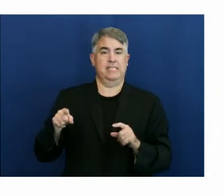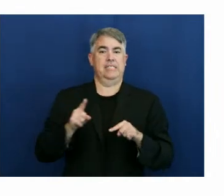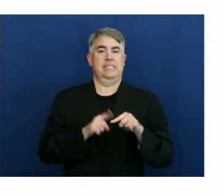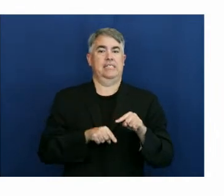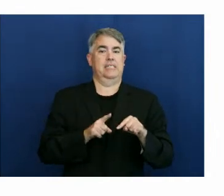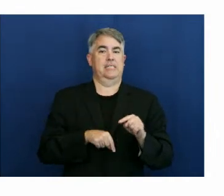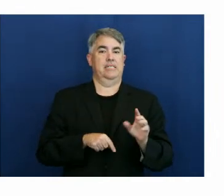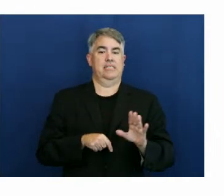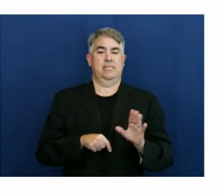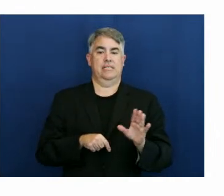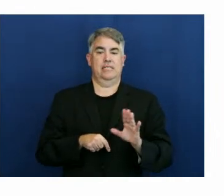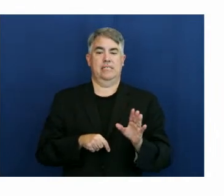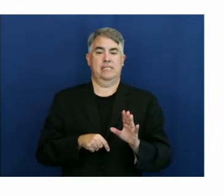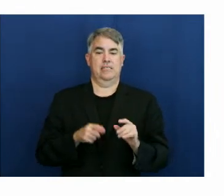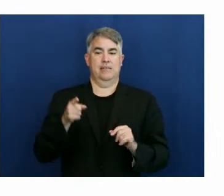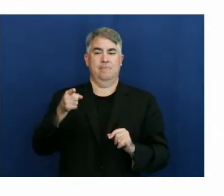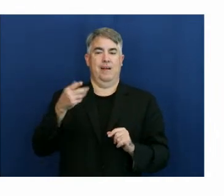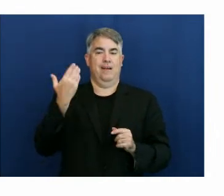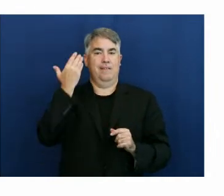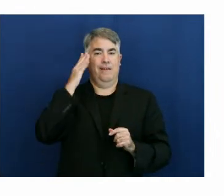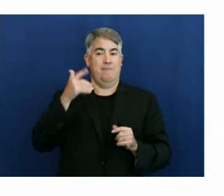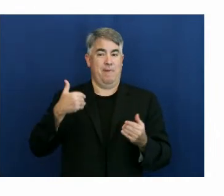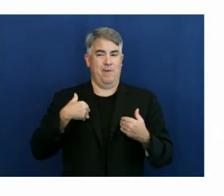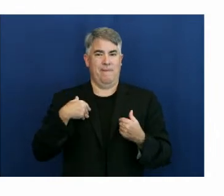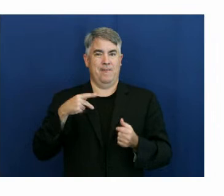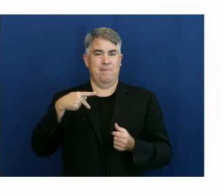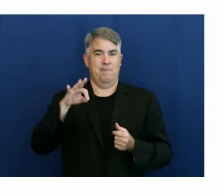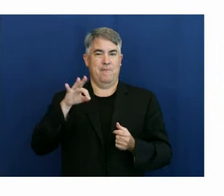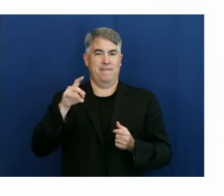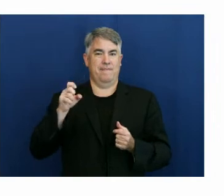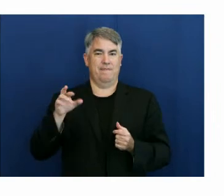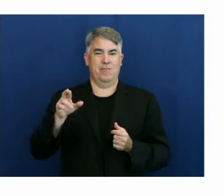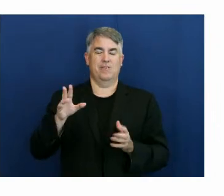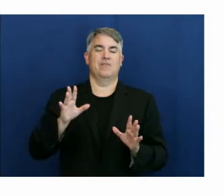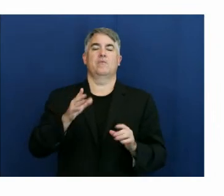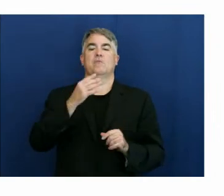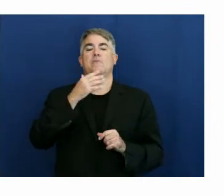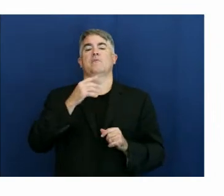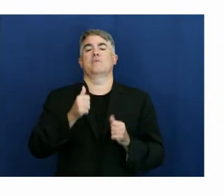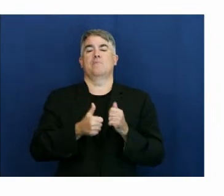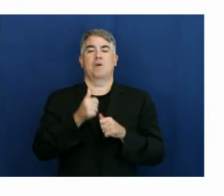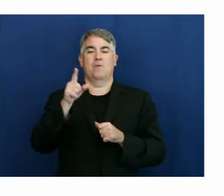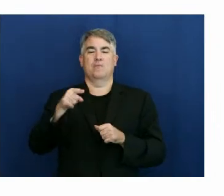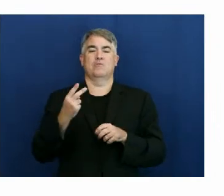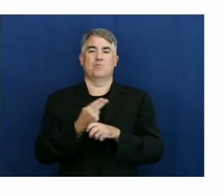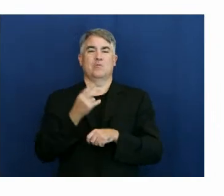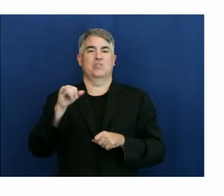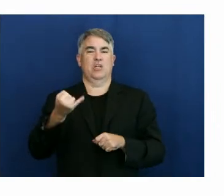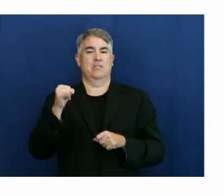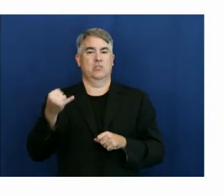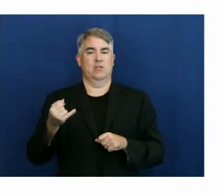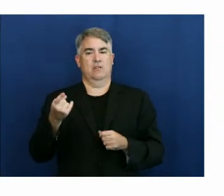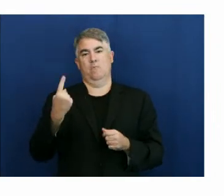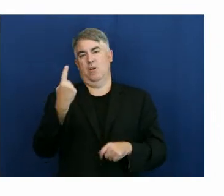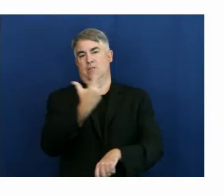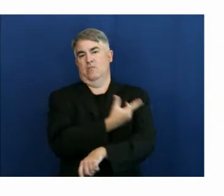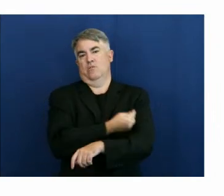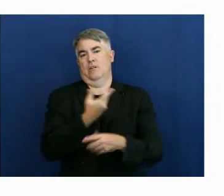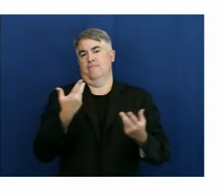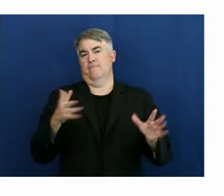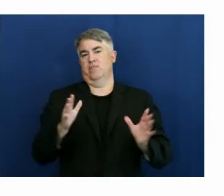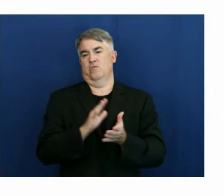available. The mobile sites are primarily using J&J vaccines. Makes it a little bit easier to not have to come back to the same mobile